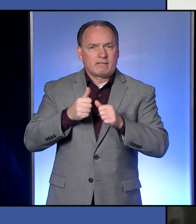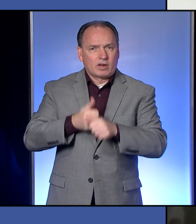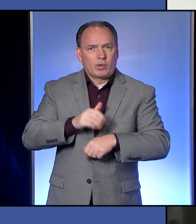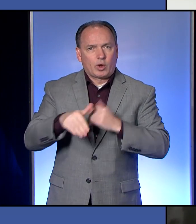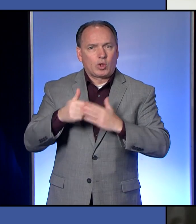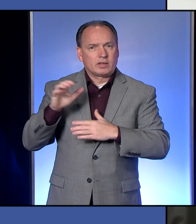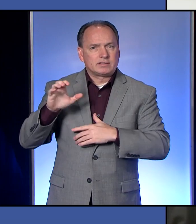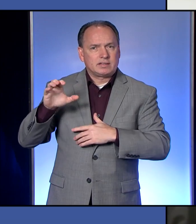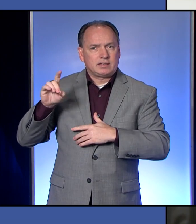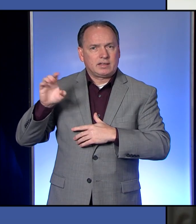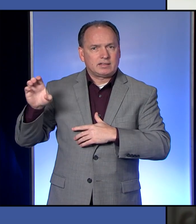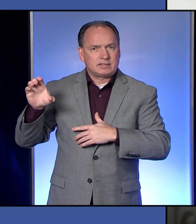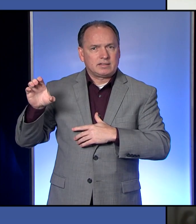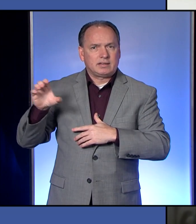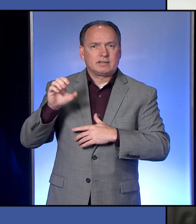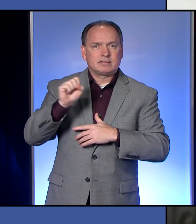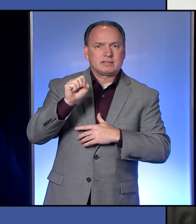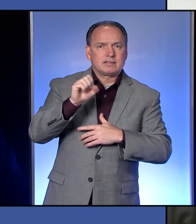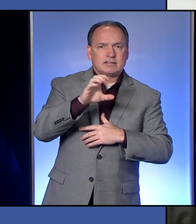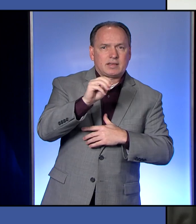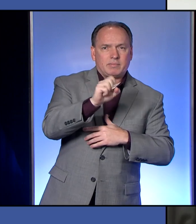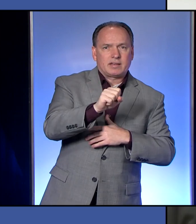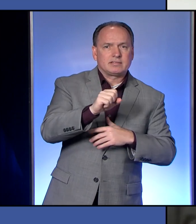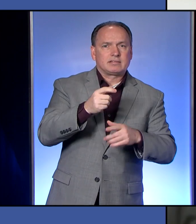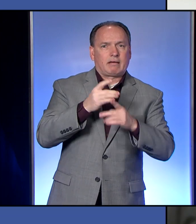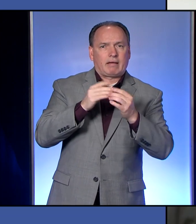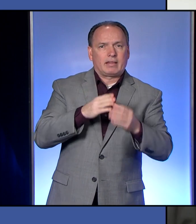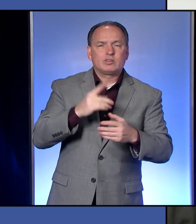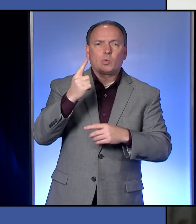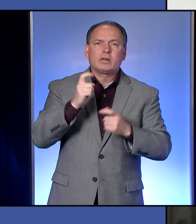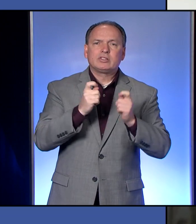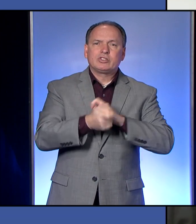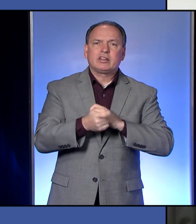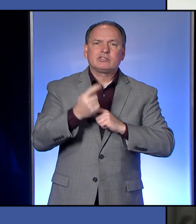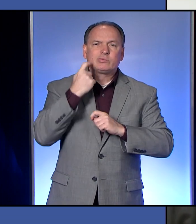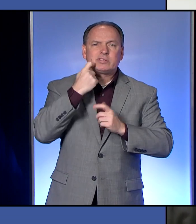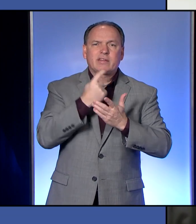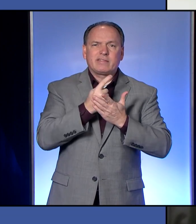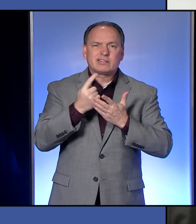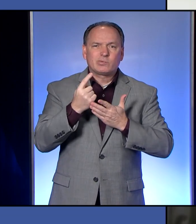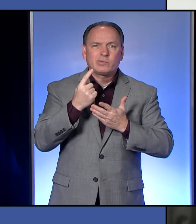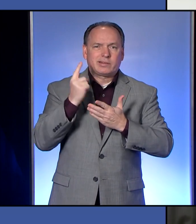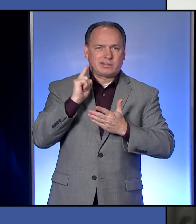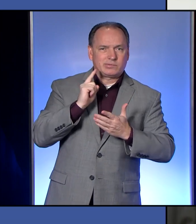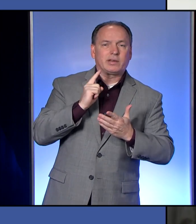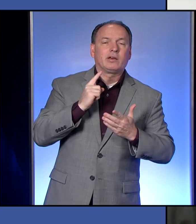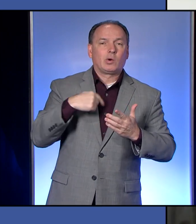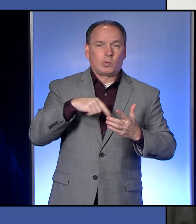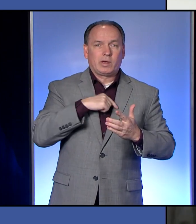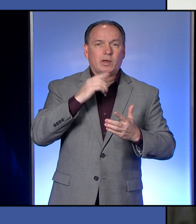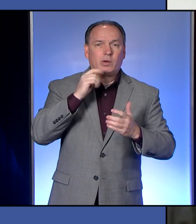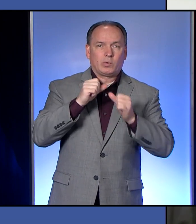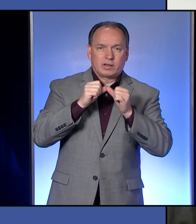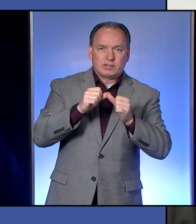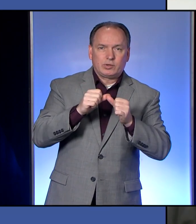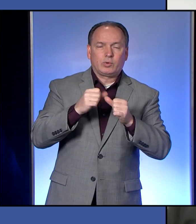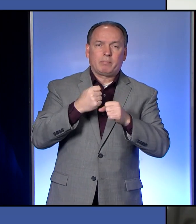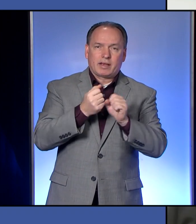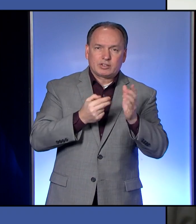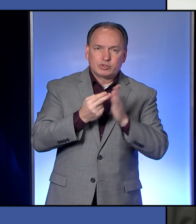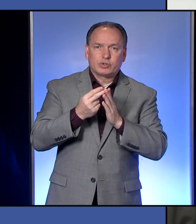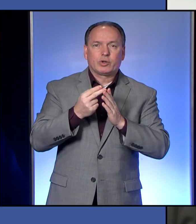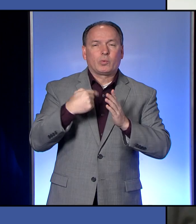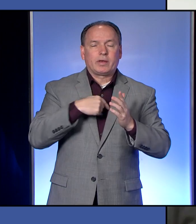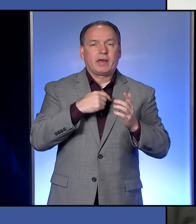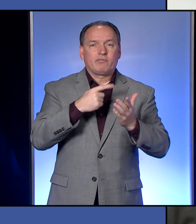guidelines. One change that was regulated this week is that we will continue, we will start, I should say, making weekly